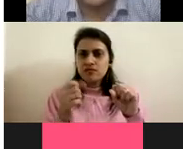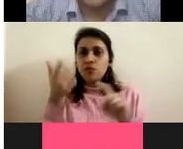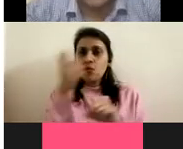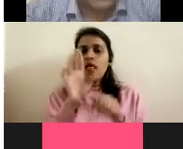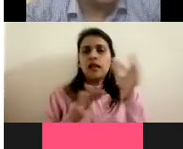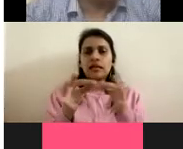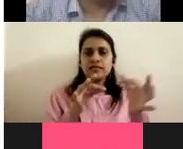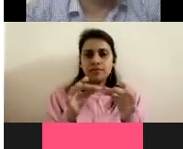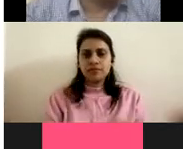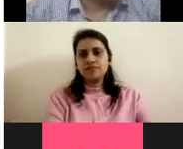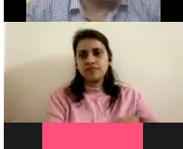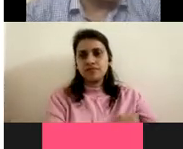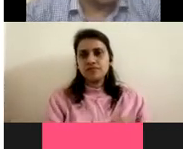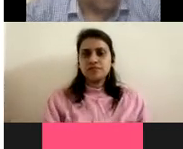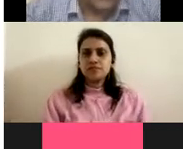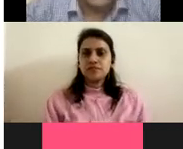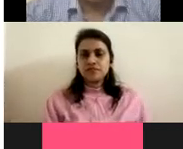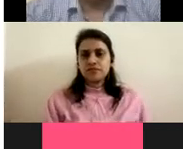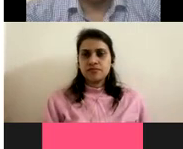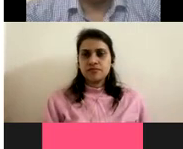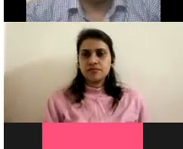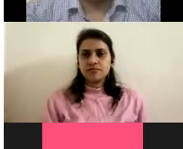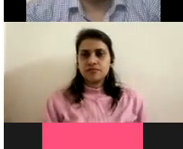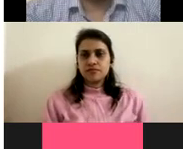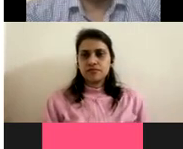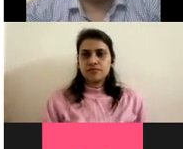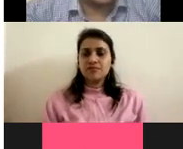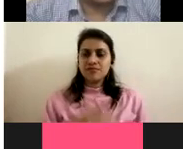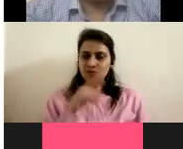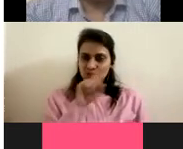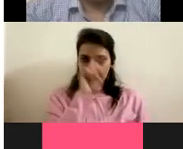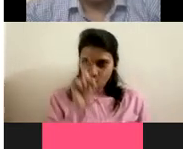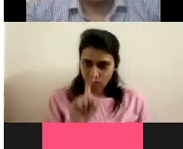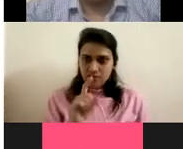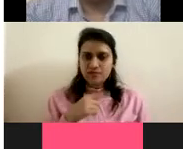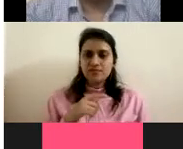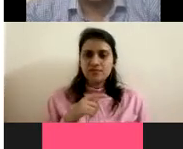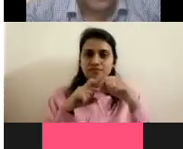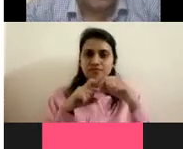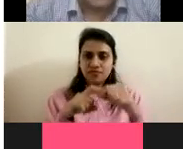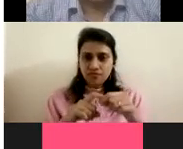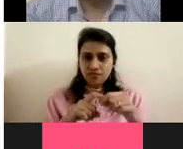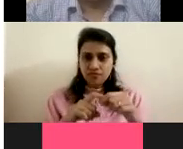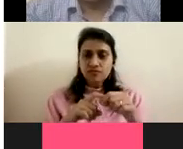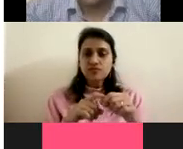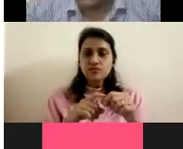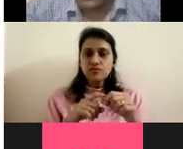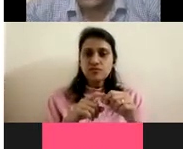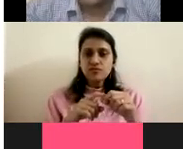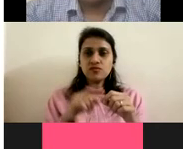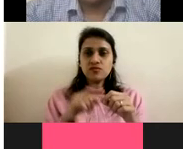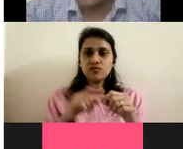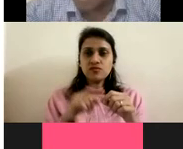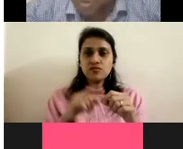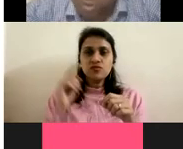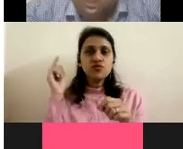It is in fact that was my question, is to, it is an audio described video, which means all the visual parts of the video,